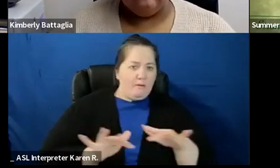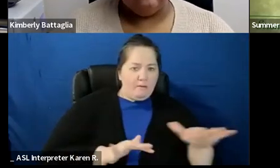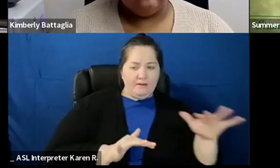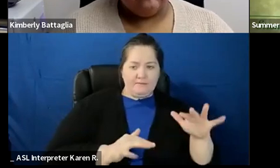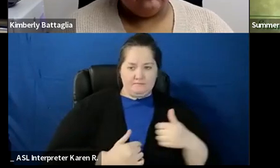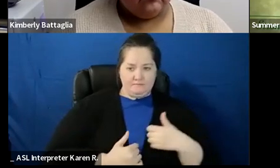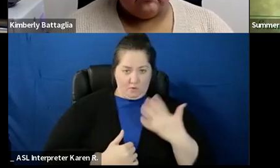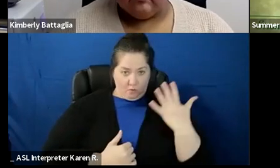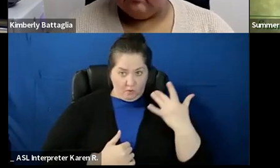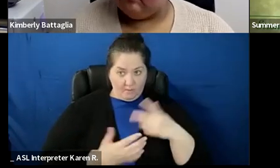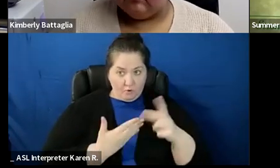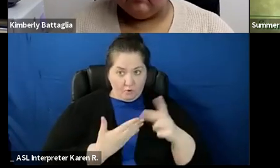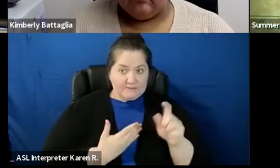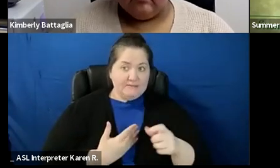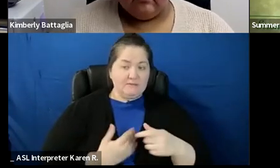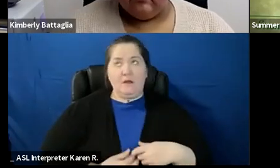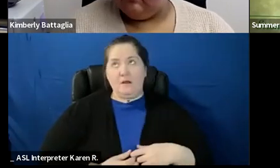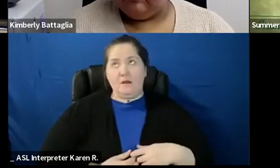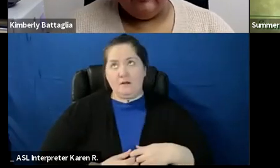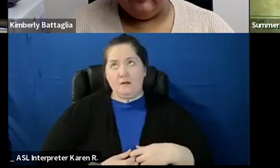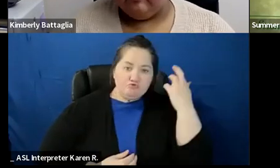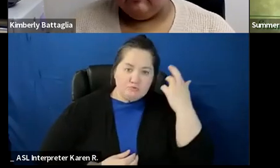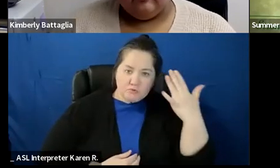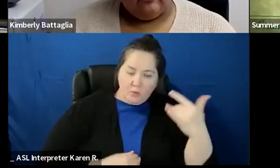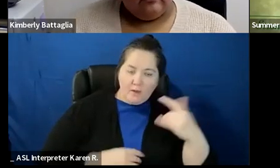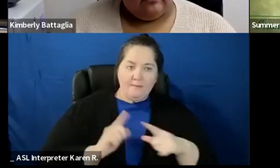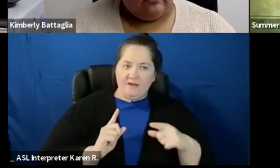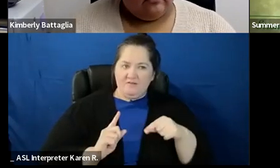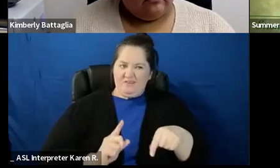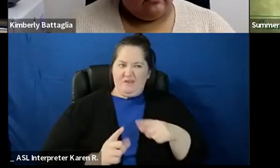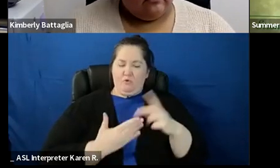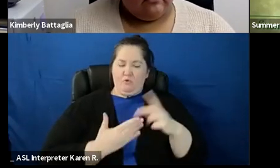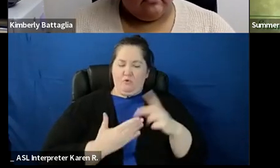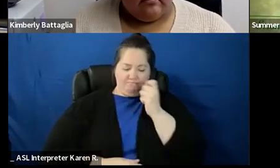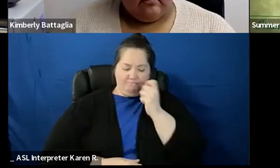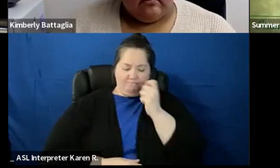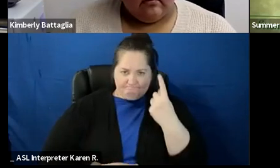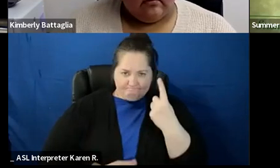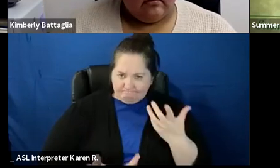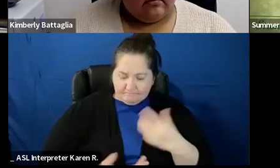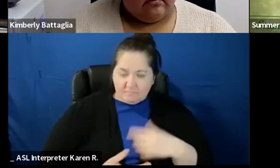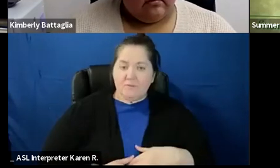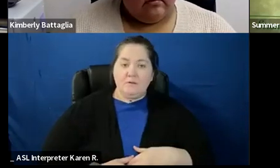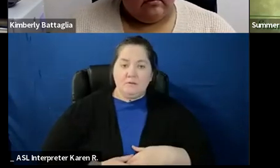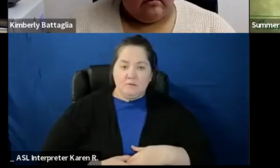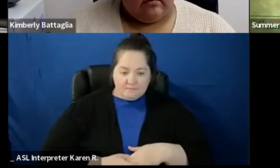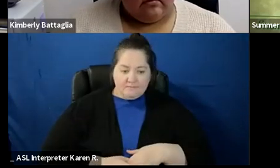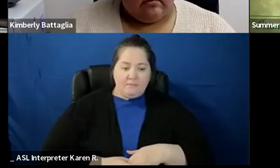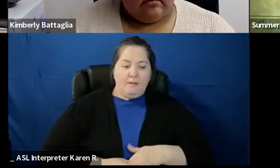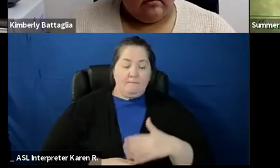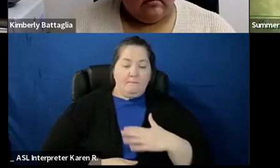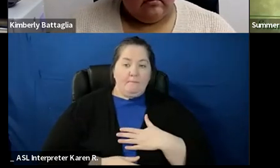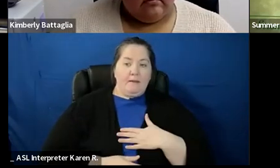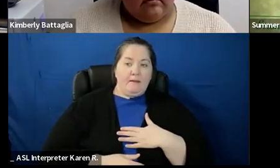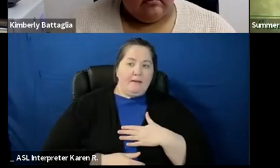many programs need that. There's probably some reasons why some programs need that, but for that program, I didn't get it. But yeah, so I mean, my way of saying that is just